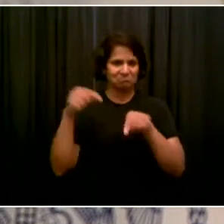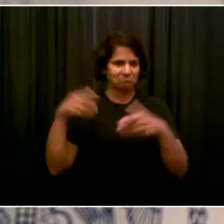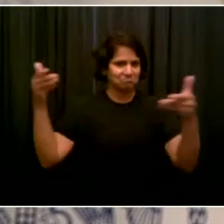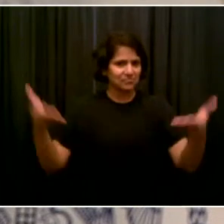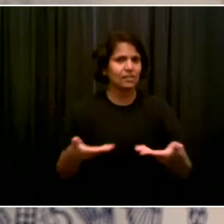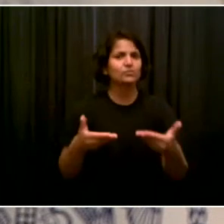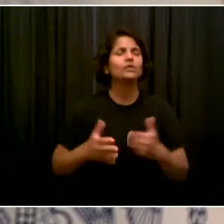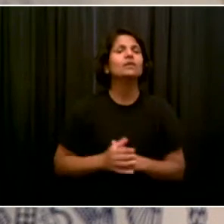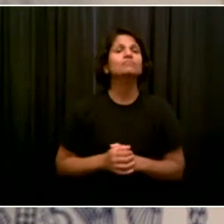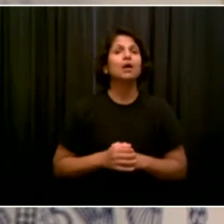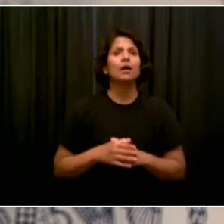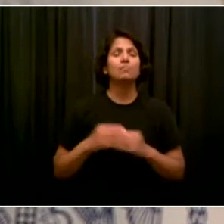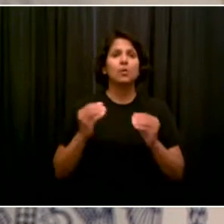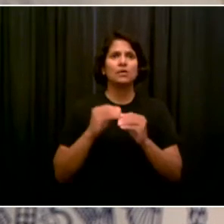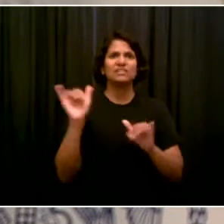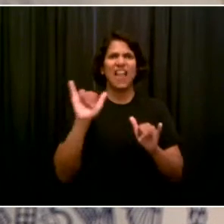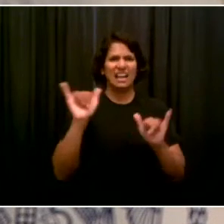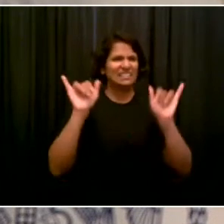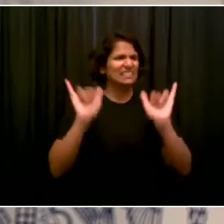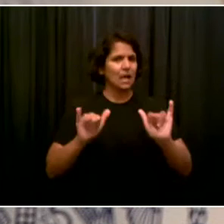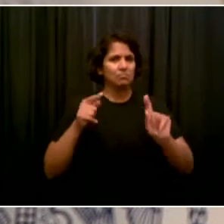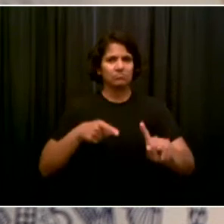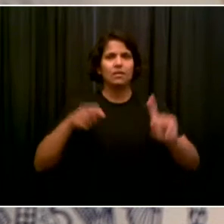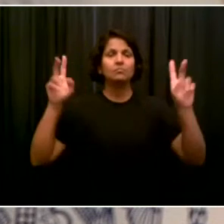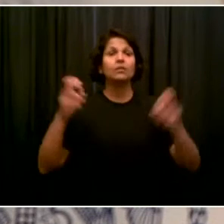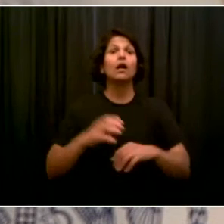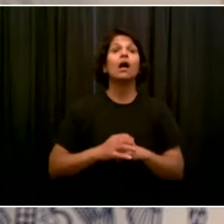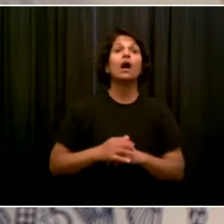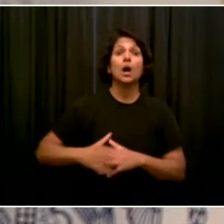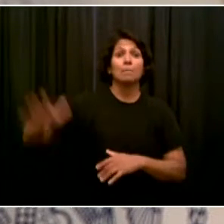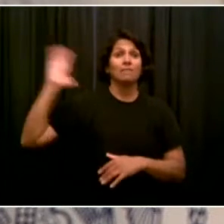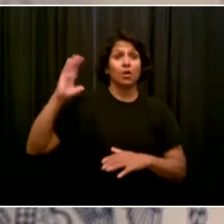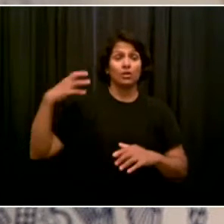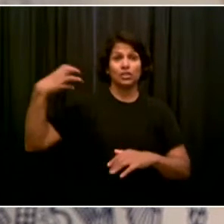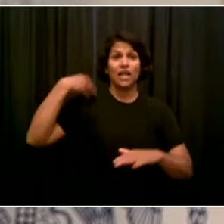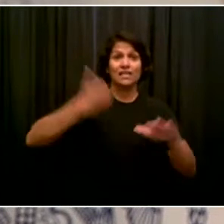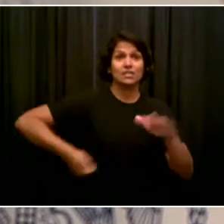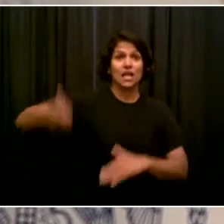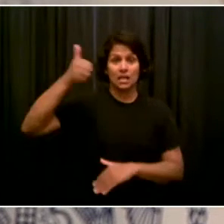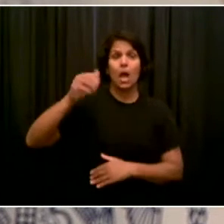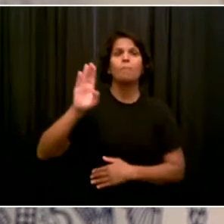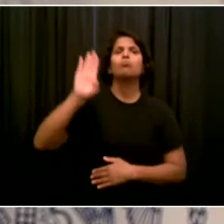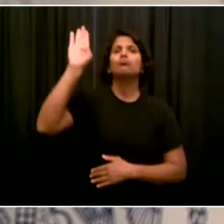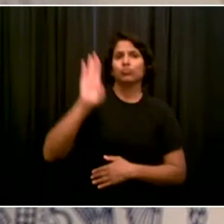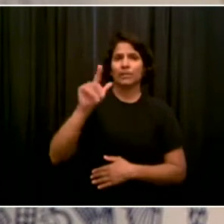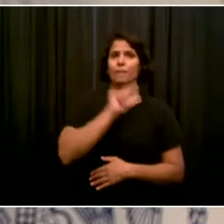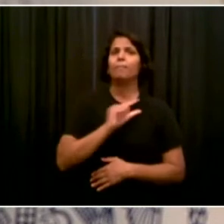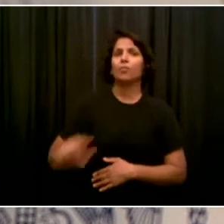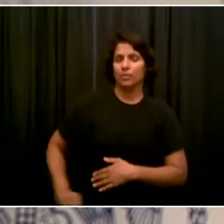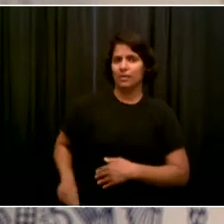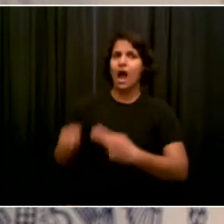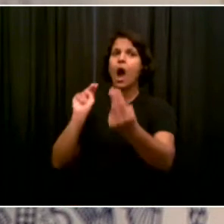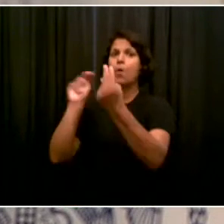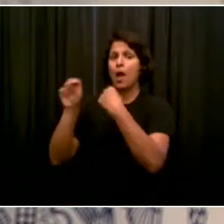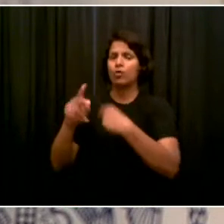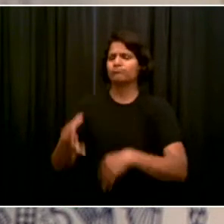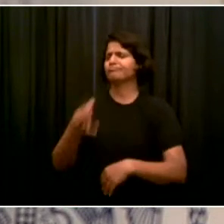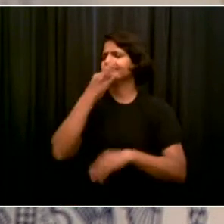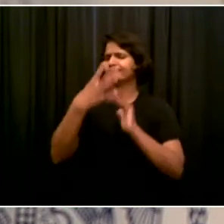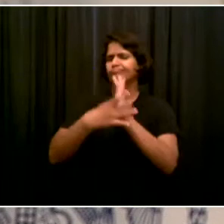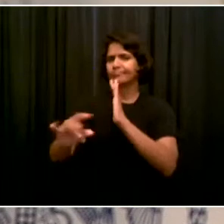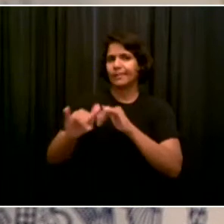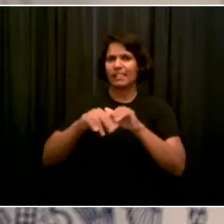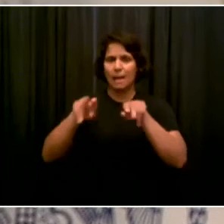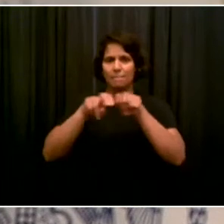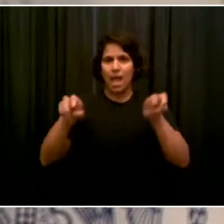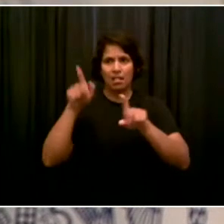was the chair of the BQE expert panel. He knows and loves his Brooklyn, and he is president and CEO of the New York Building